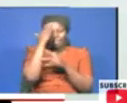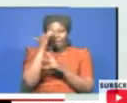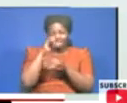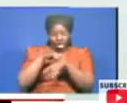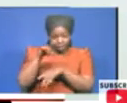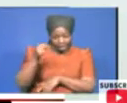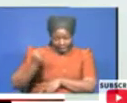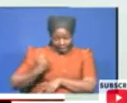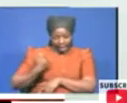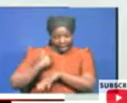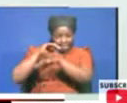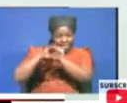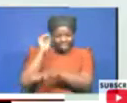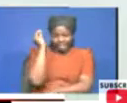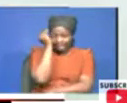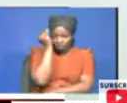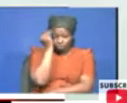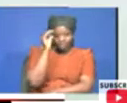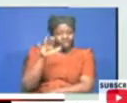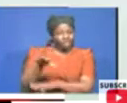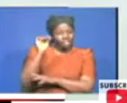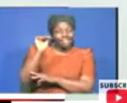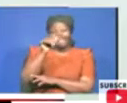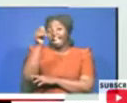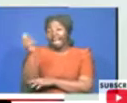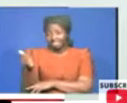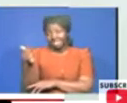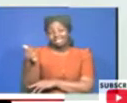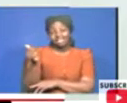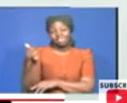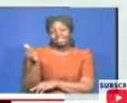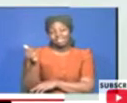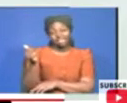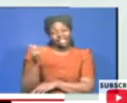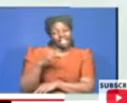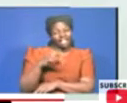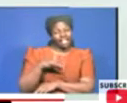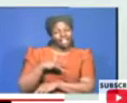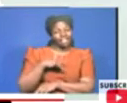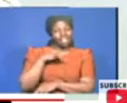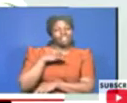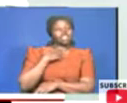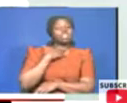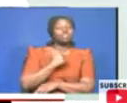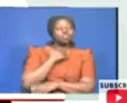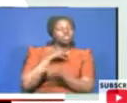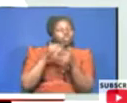girl gets education, you find others, the others who desire to follow them.